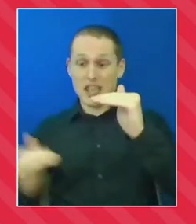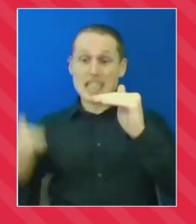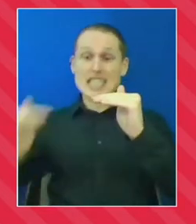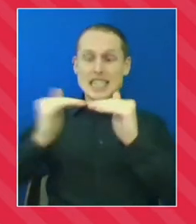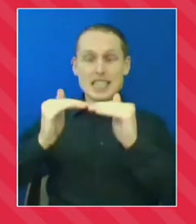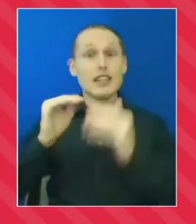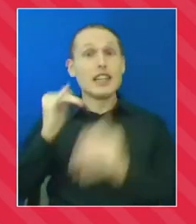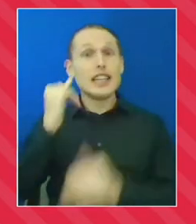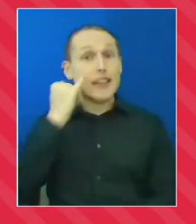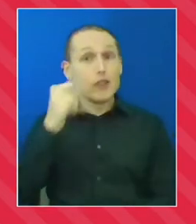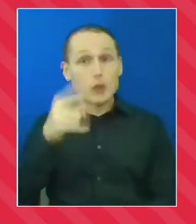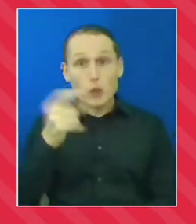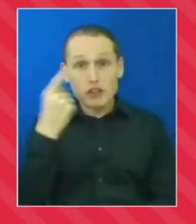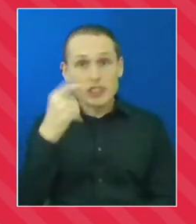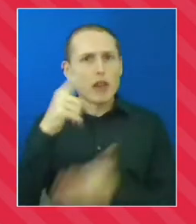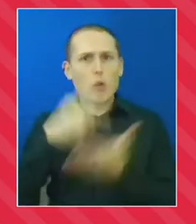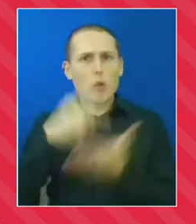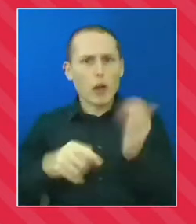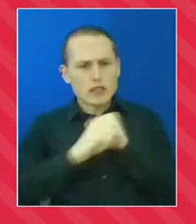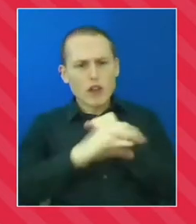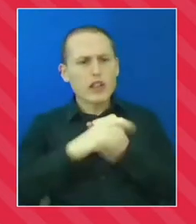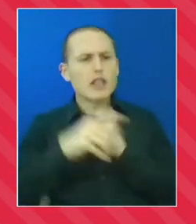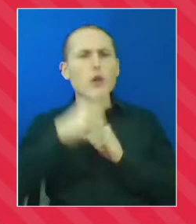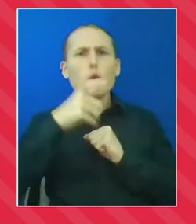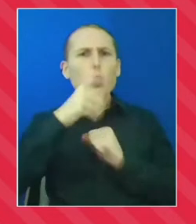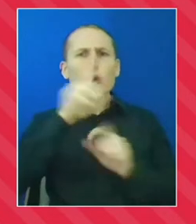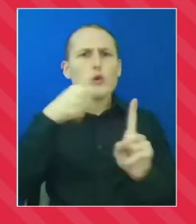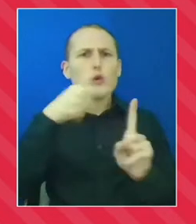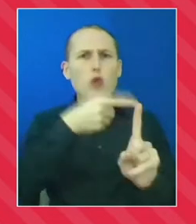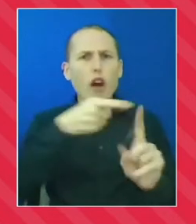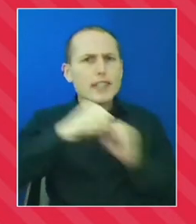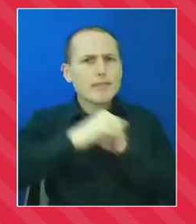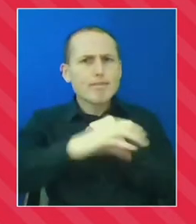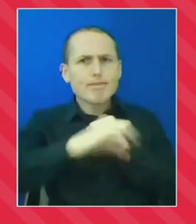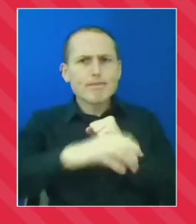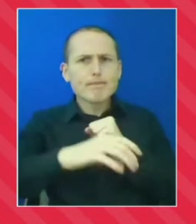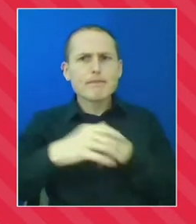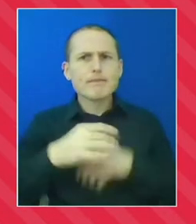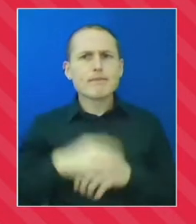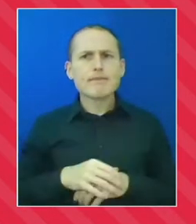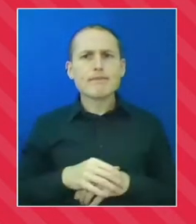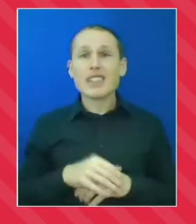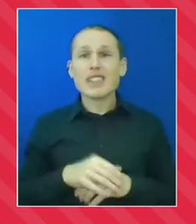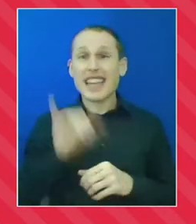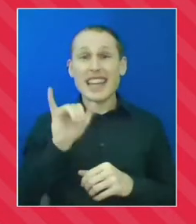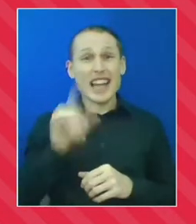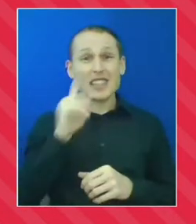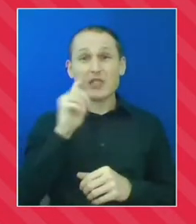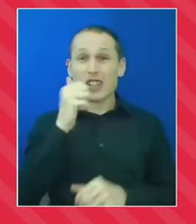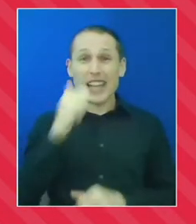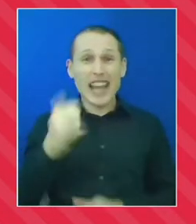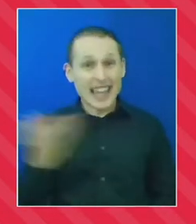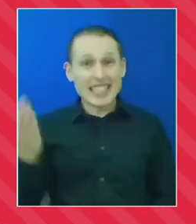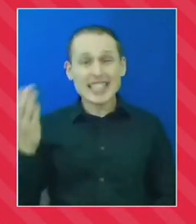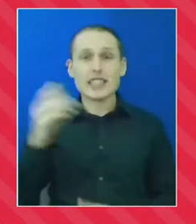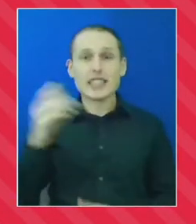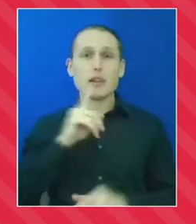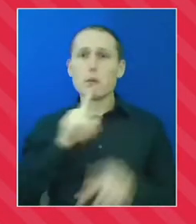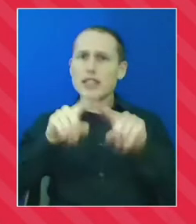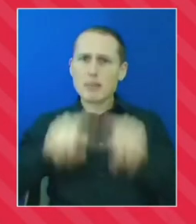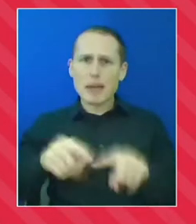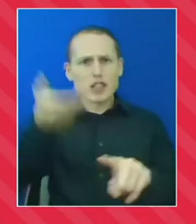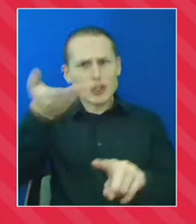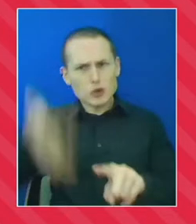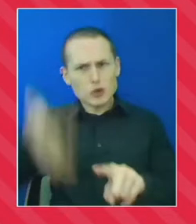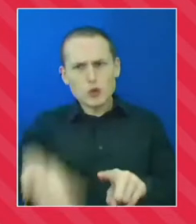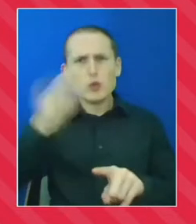what's being targeted, who's being targeted. And I think that's with anything. It really starts with you and your organization where you have